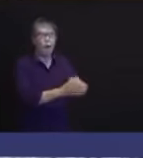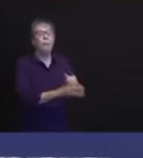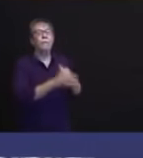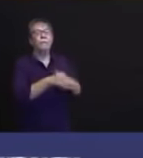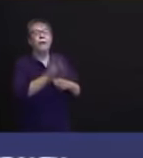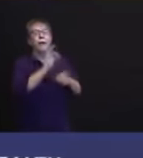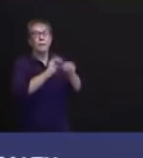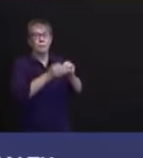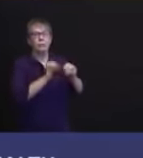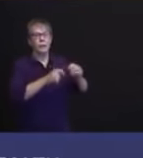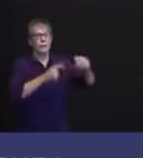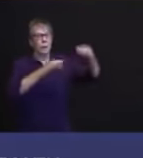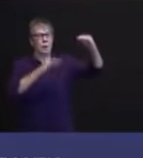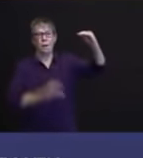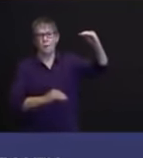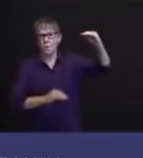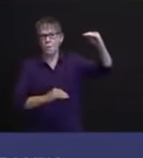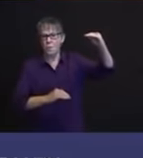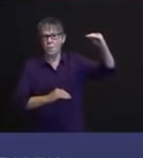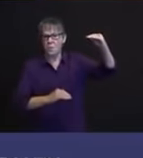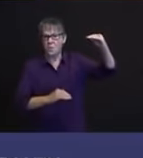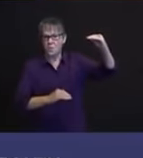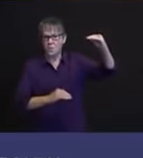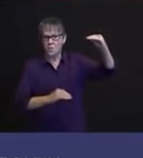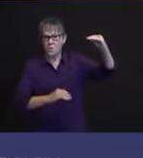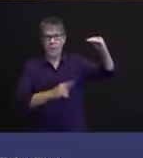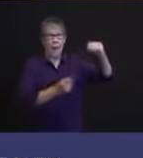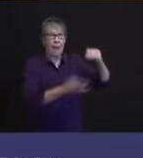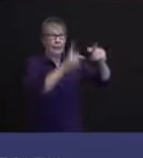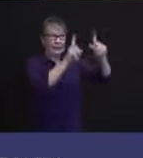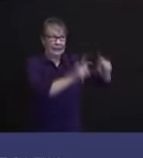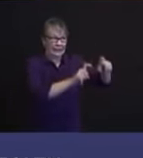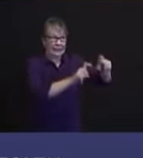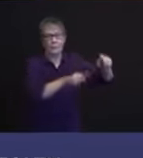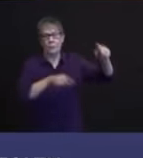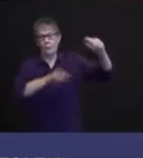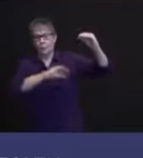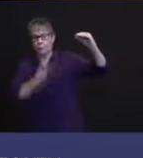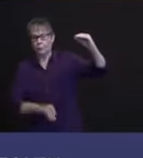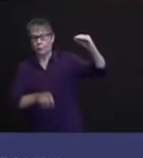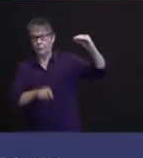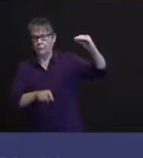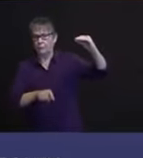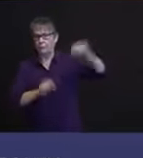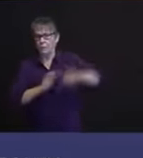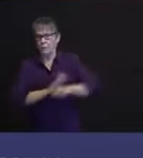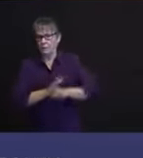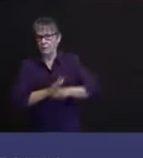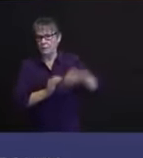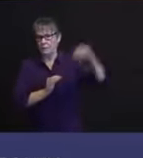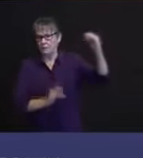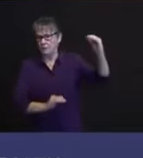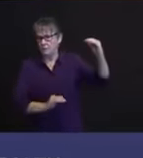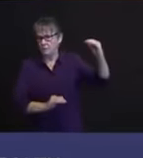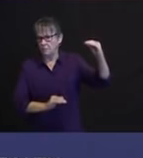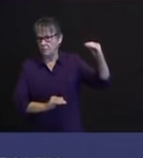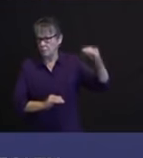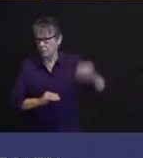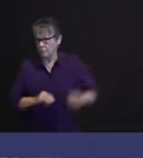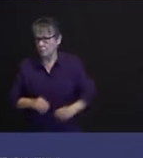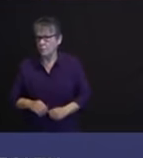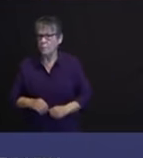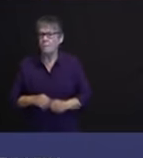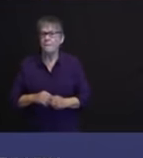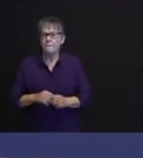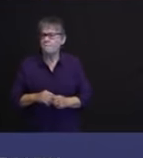What scientific data, by the way, there was an article I read recently that folks are saying, I'm not sure whether or not they're making decisions based on science or data, and then the